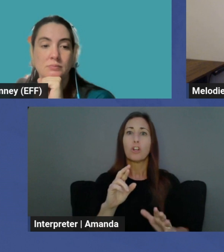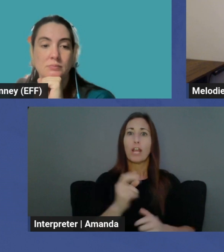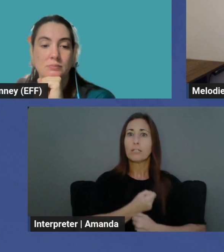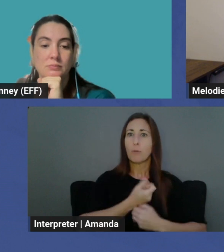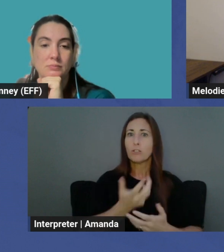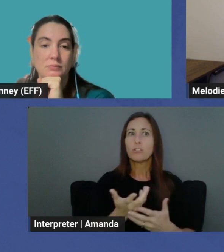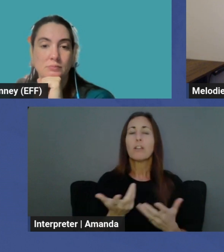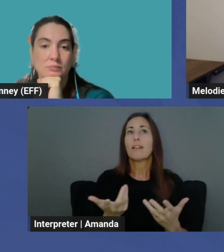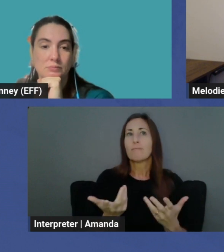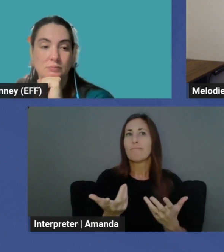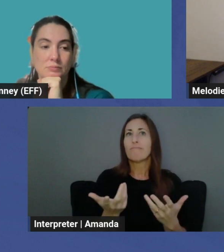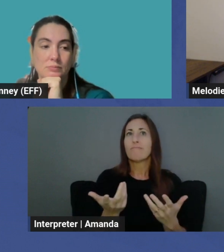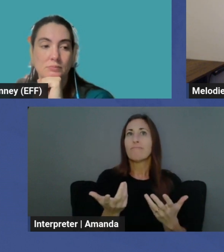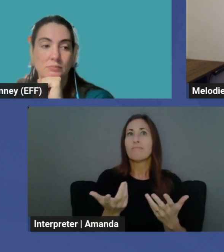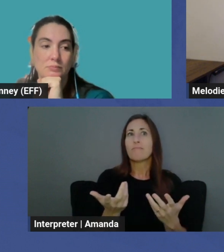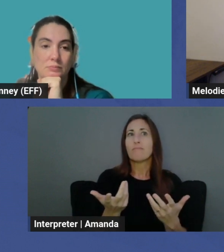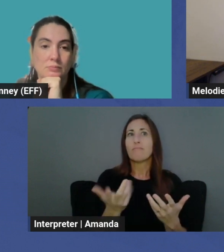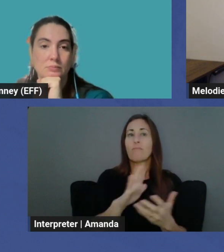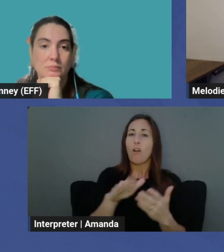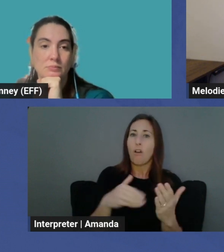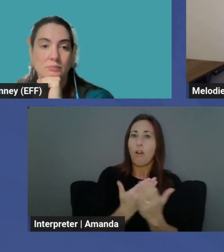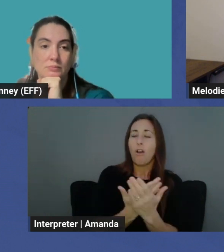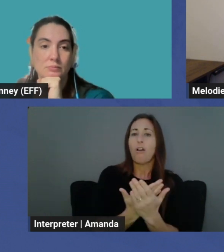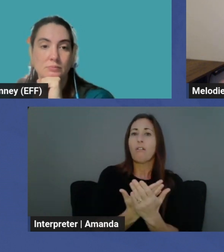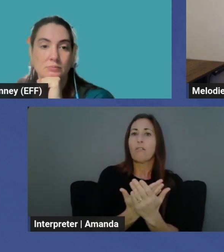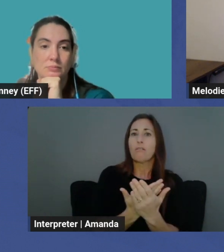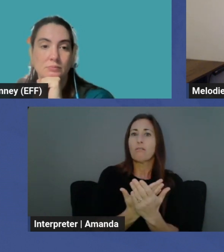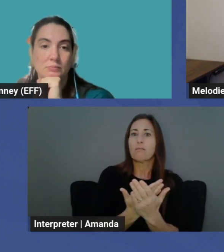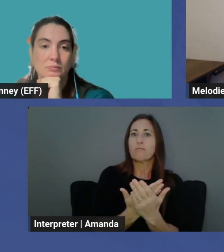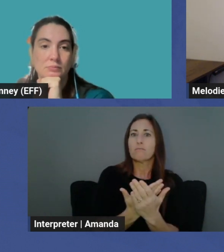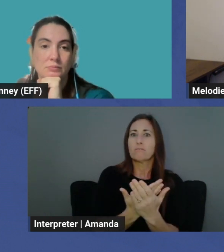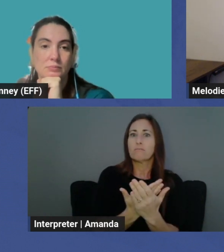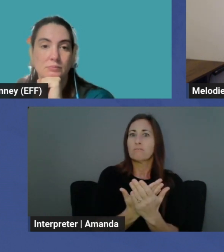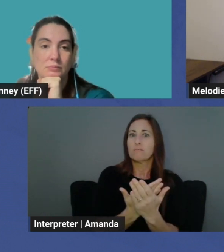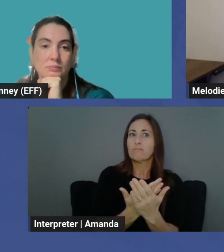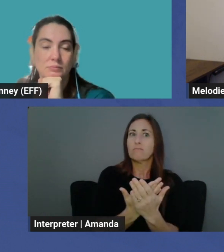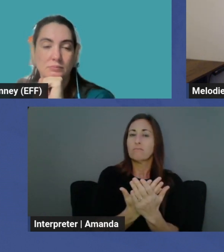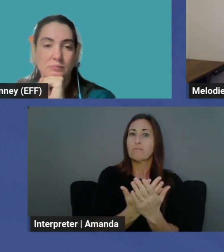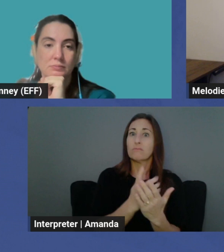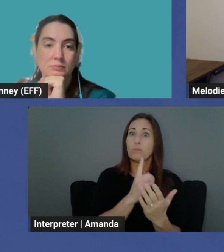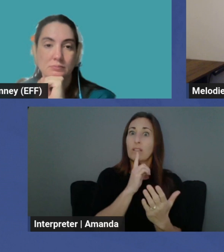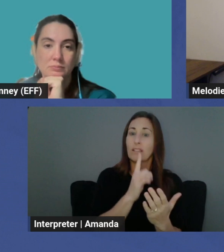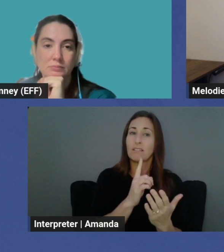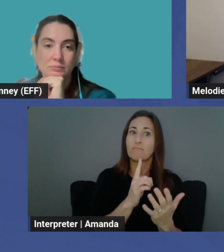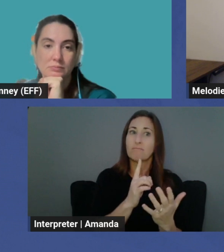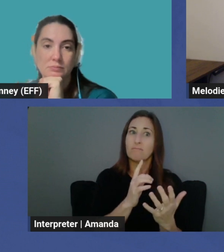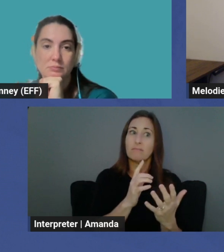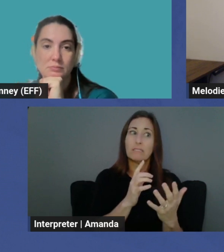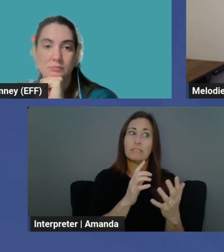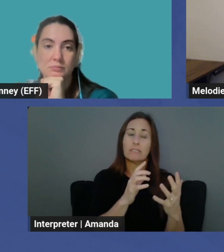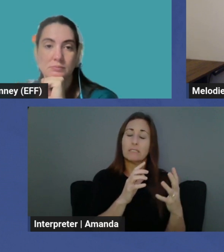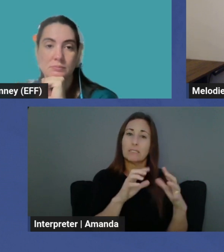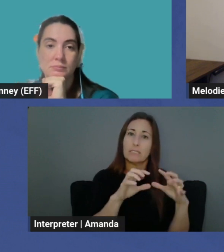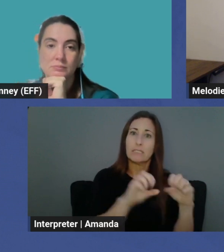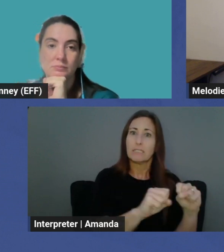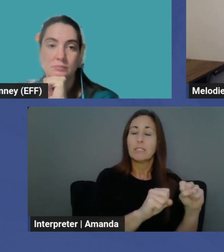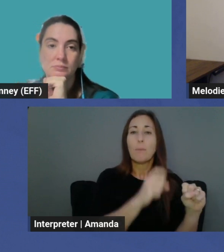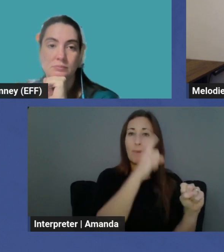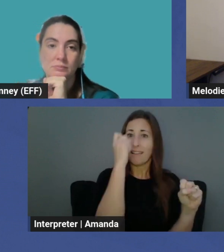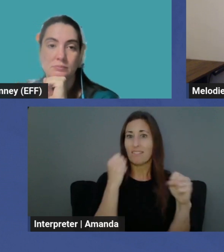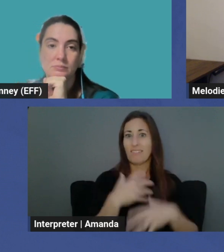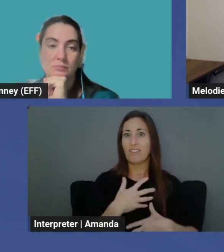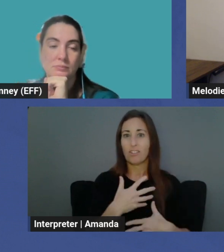is all being attacked. And it's largely because of fear. People don't